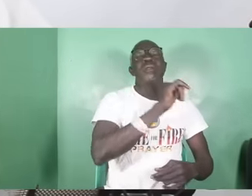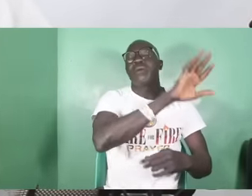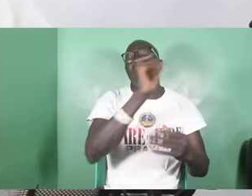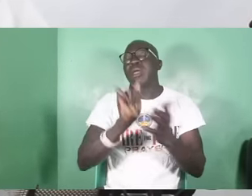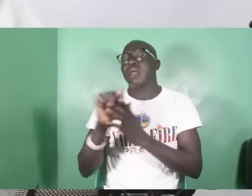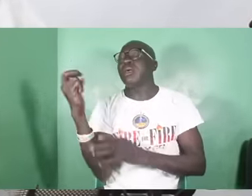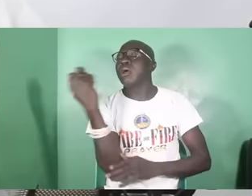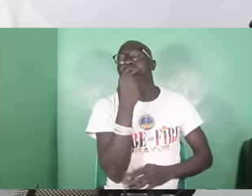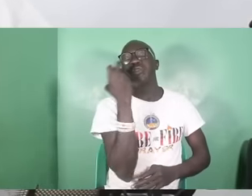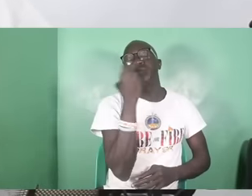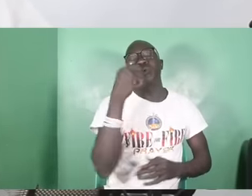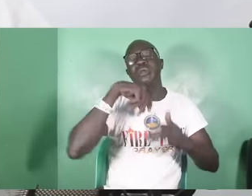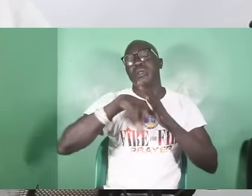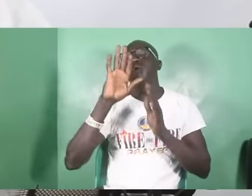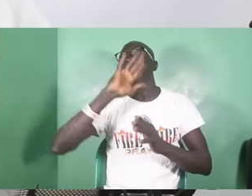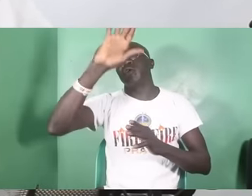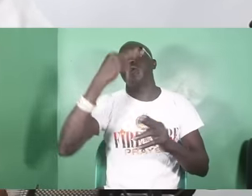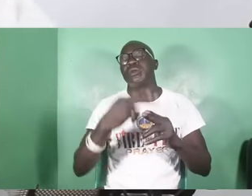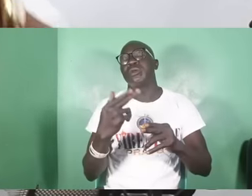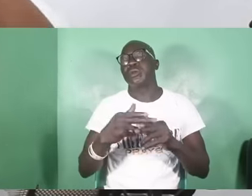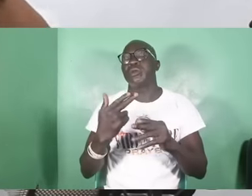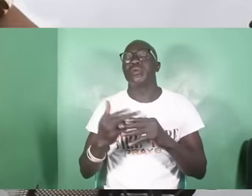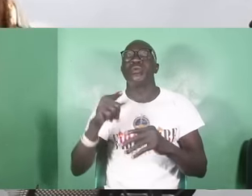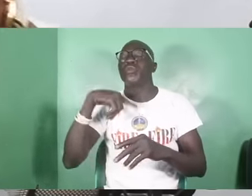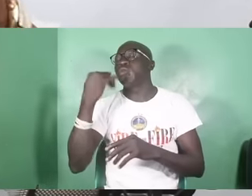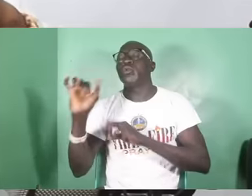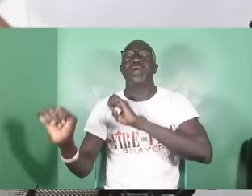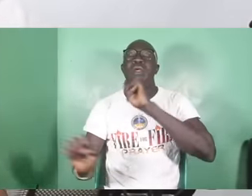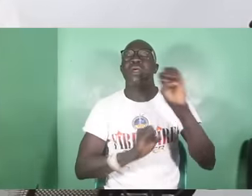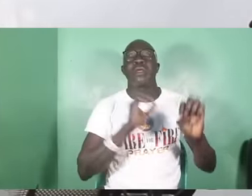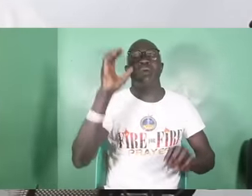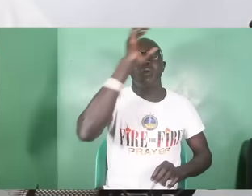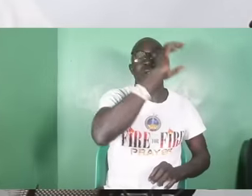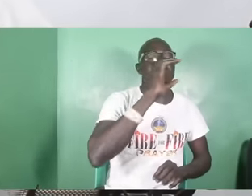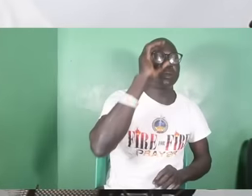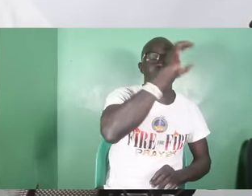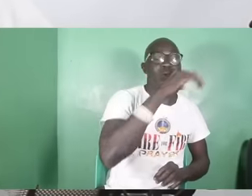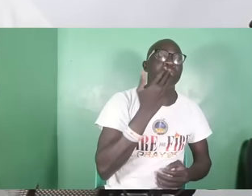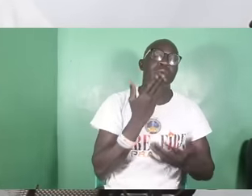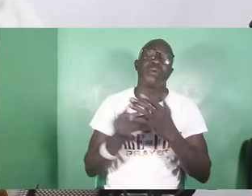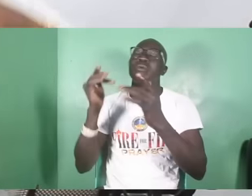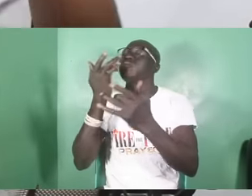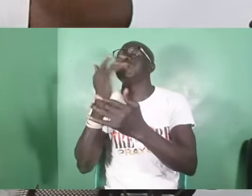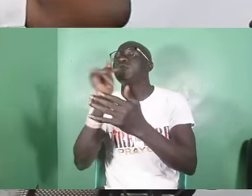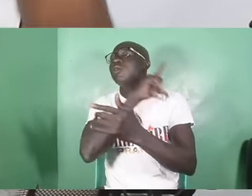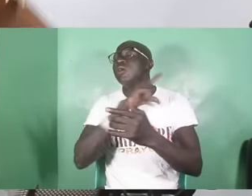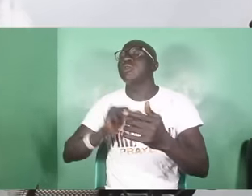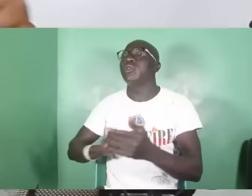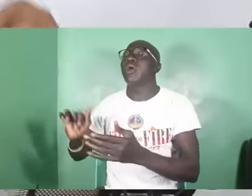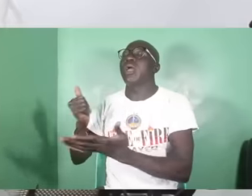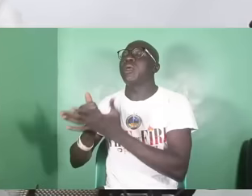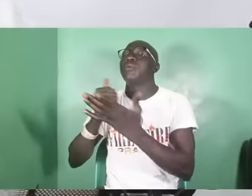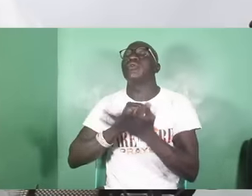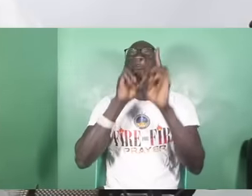Mo soro ni oruko re. I speak in your name. Awon eyan re ti wa oju rere re. The people that are seeking for your favor. Olorun ba mi da won